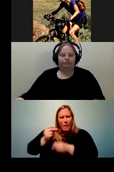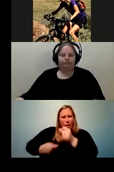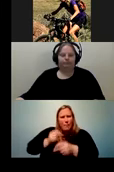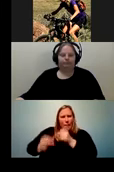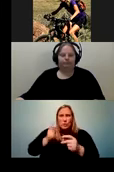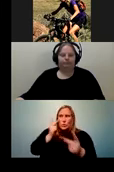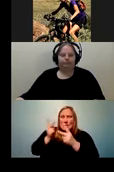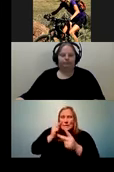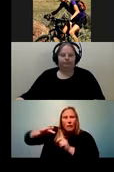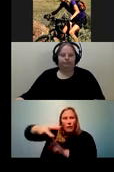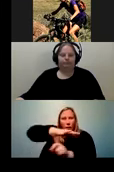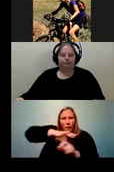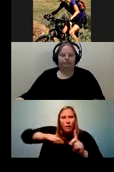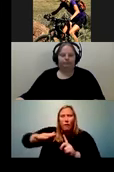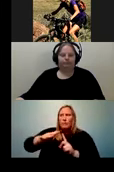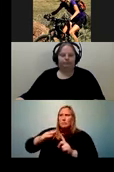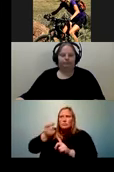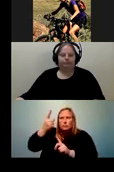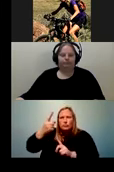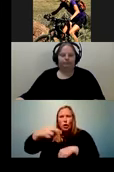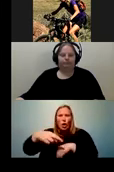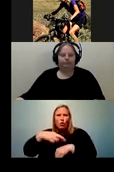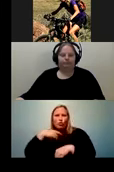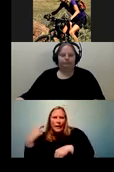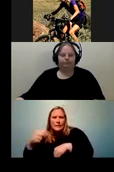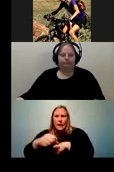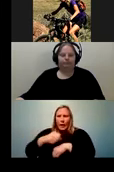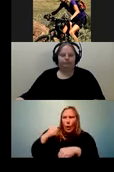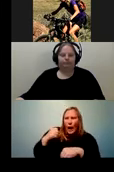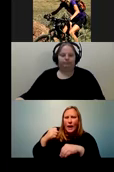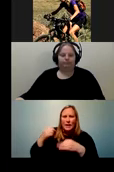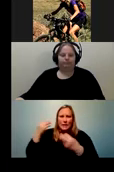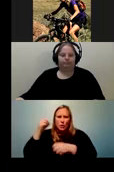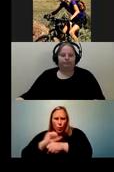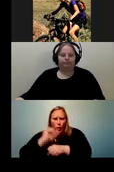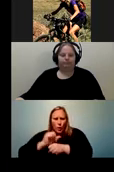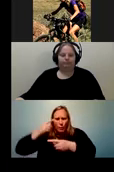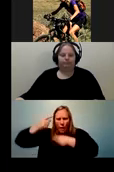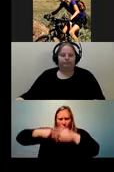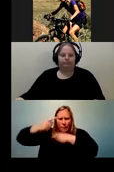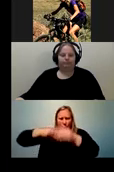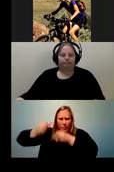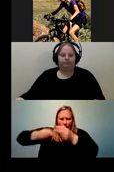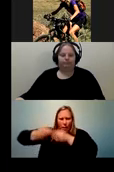threat, it's always a couple steps faster than our conscious brain, right?